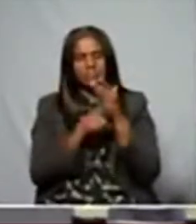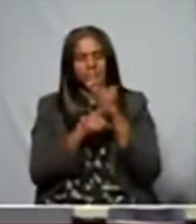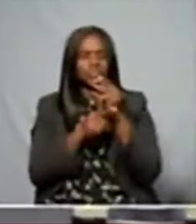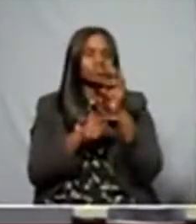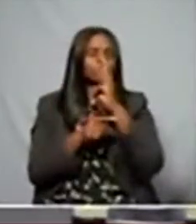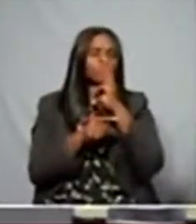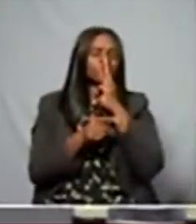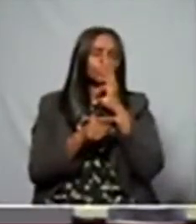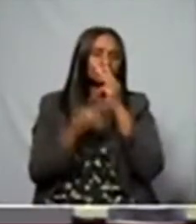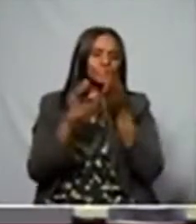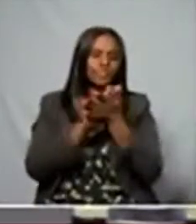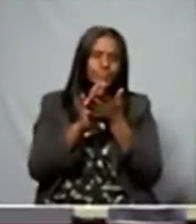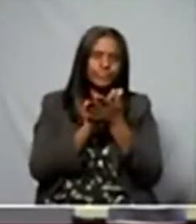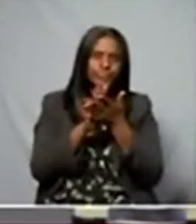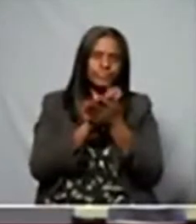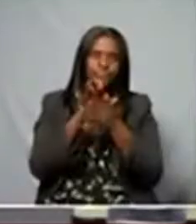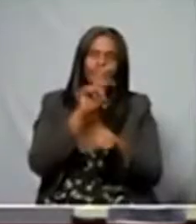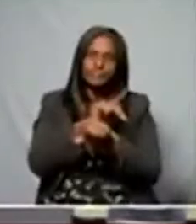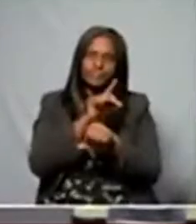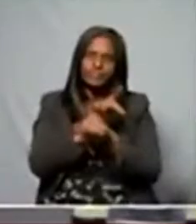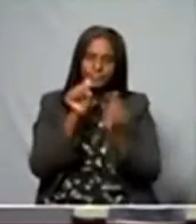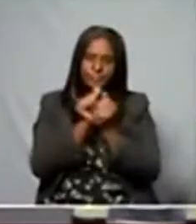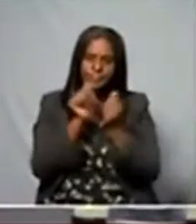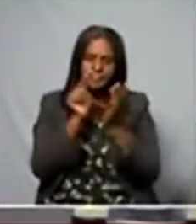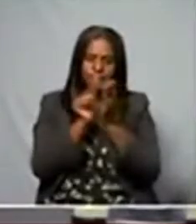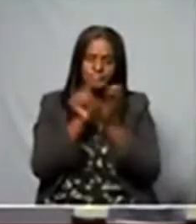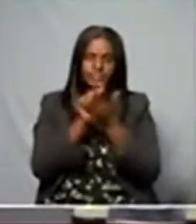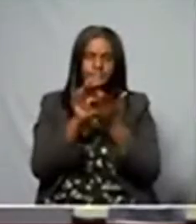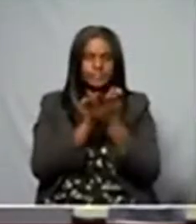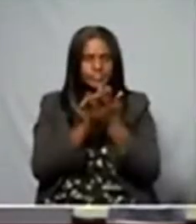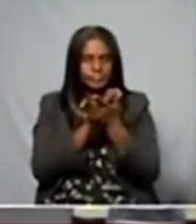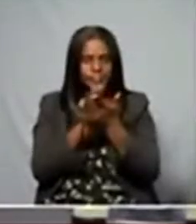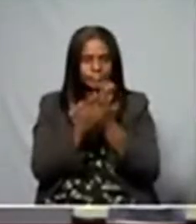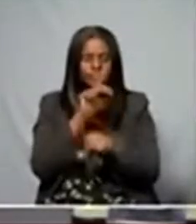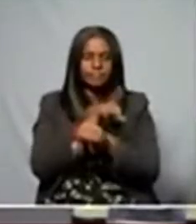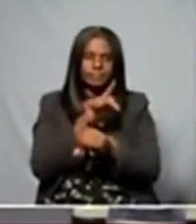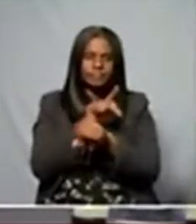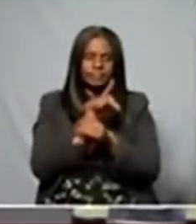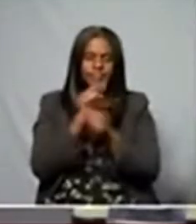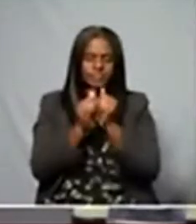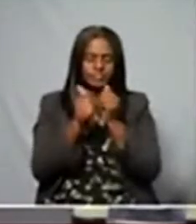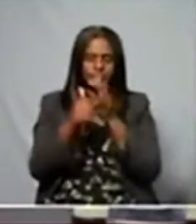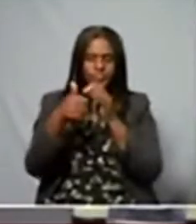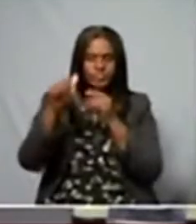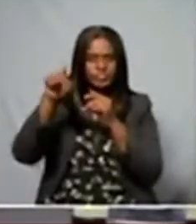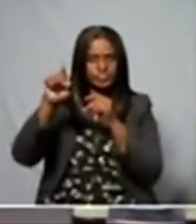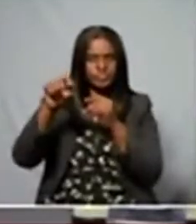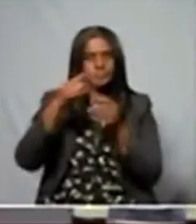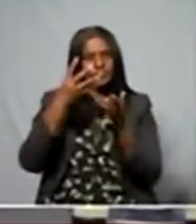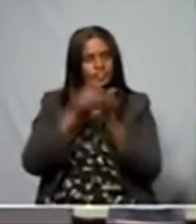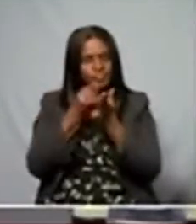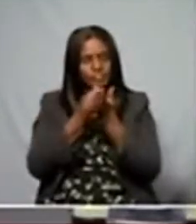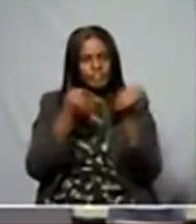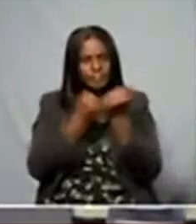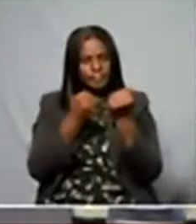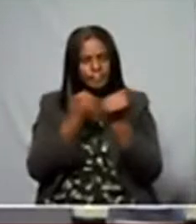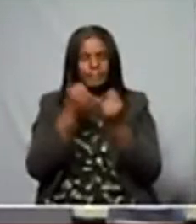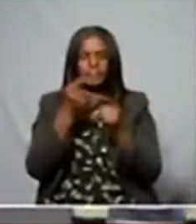Supply and Sanitation Project and Lusaka Sanitation Project that require counterpart funding from the